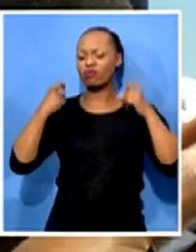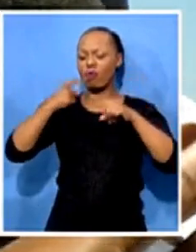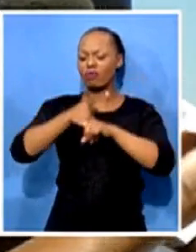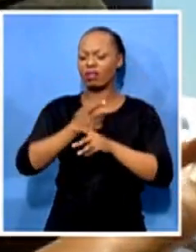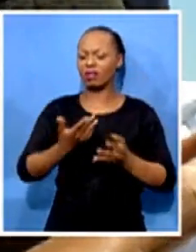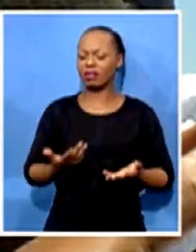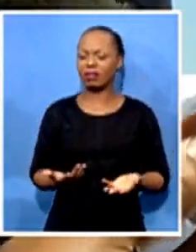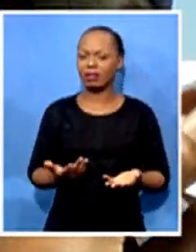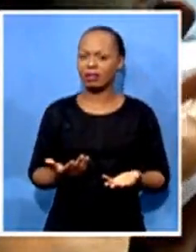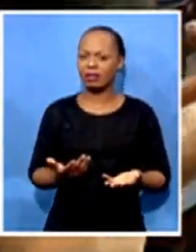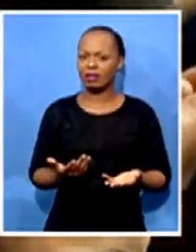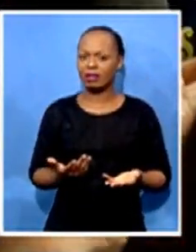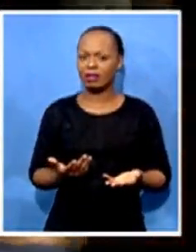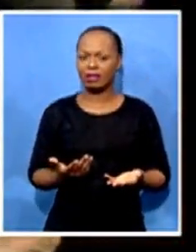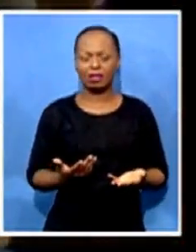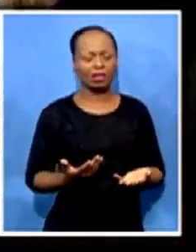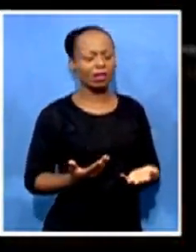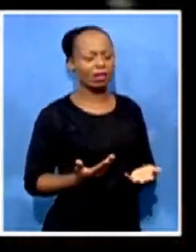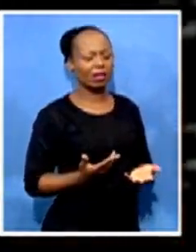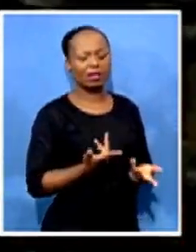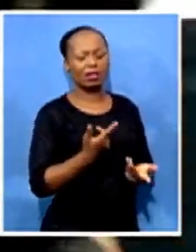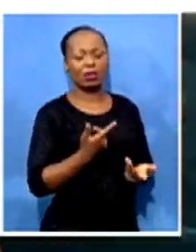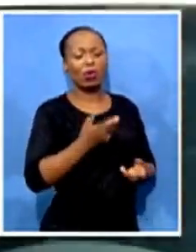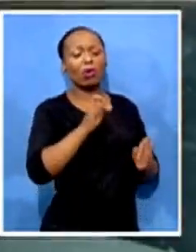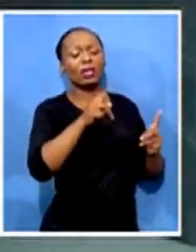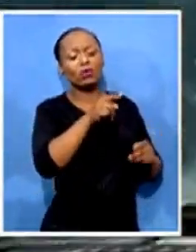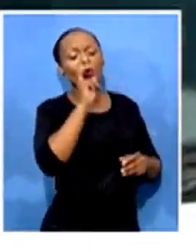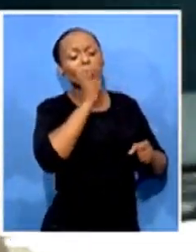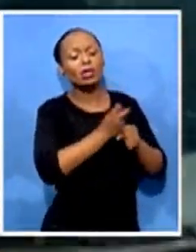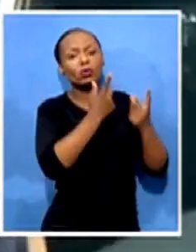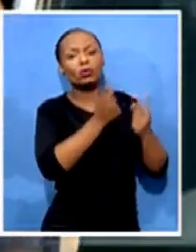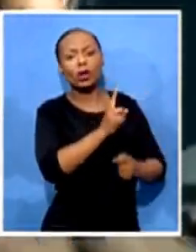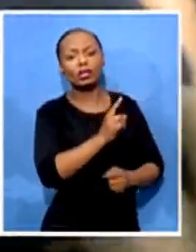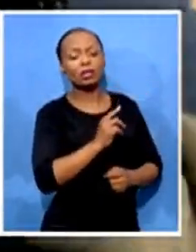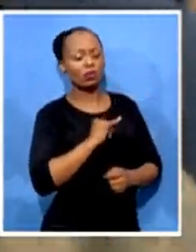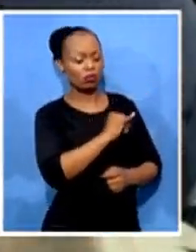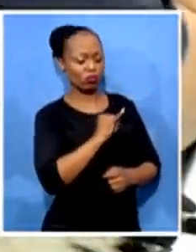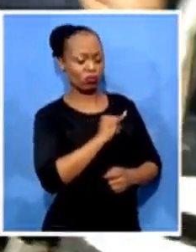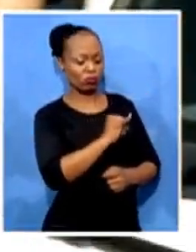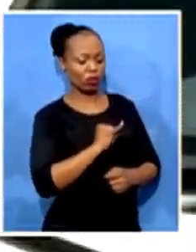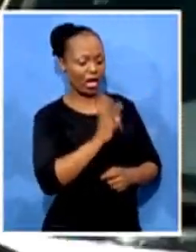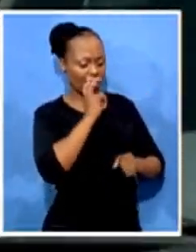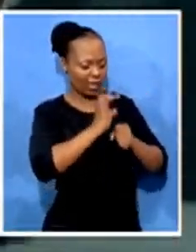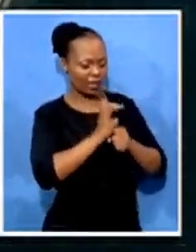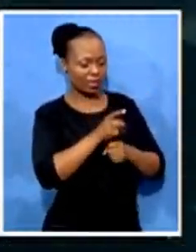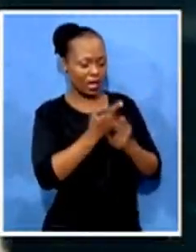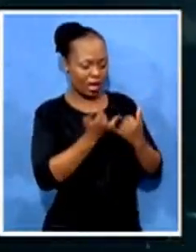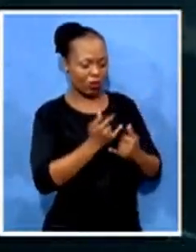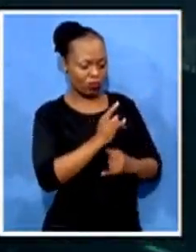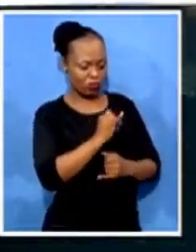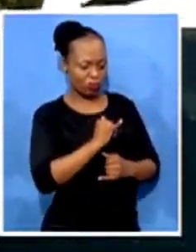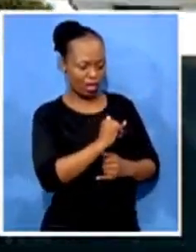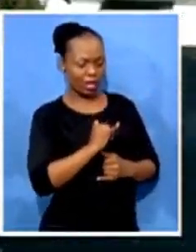So what you need to do, me and you want to make sure that we find the right way of doing this thing so that there's